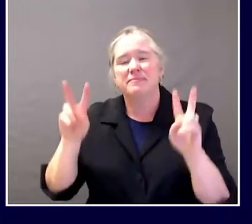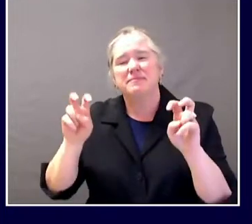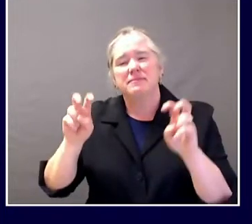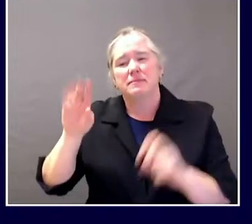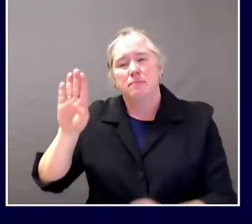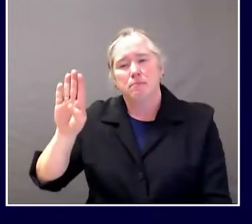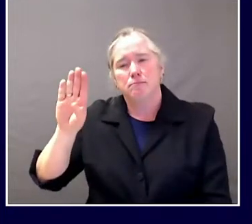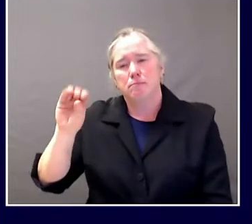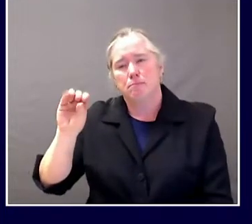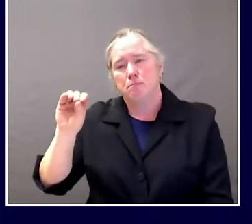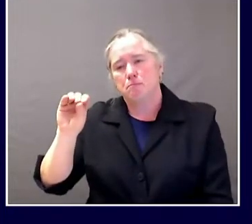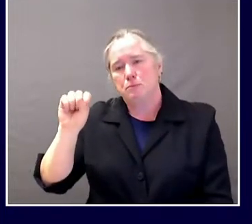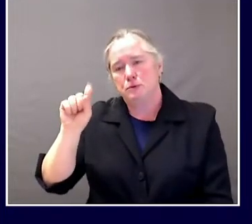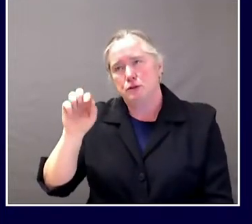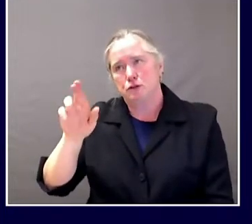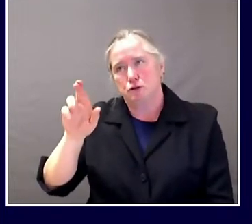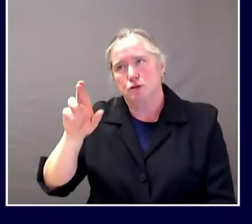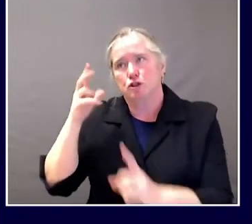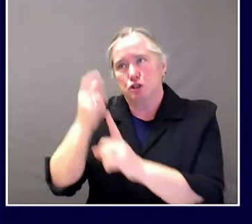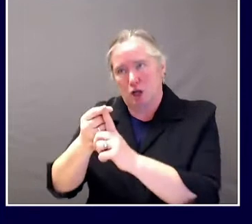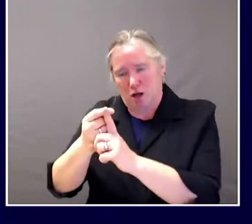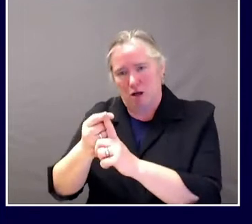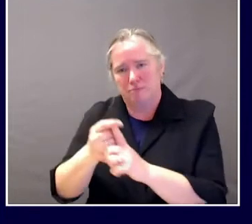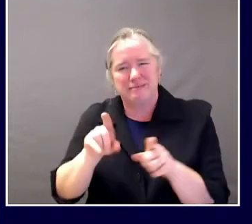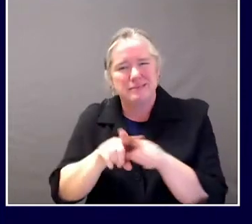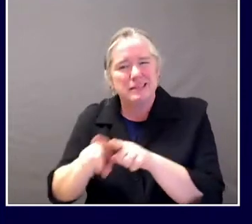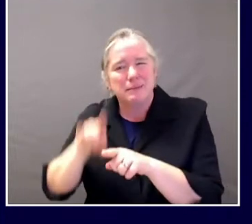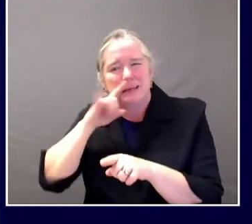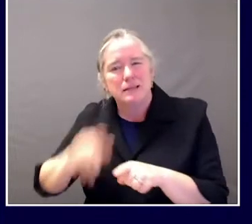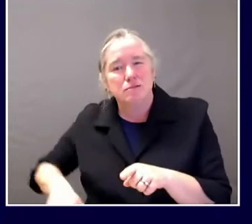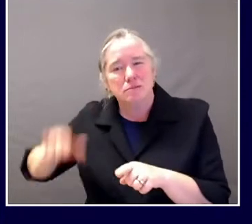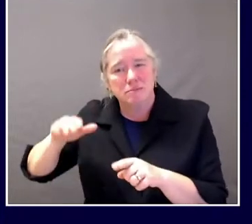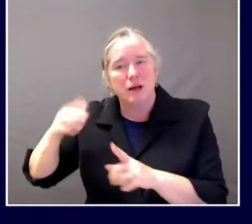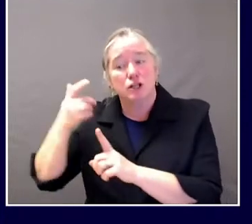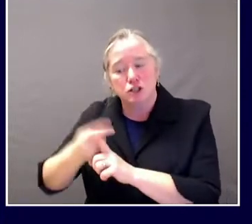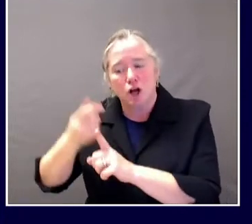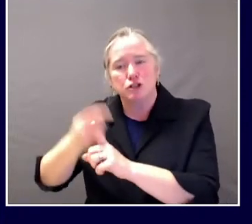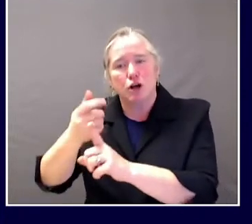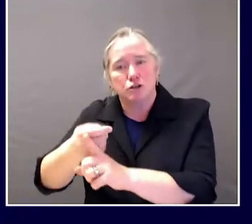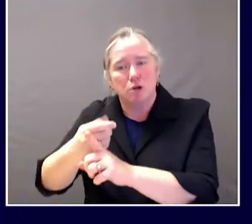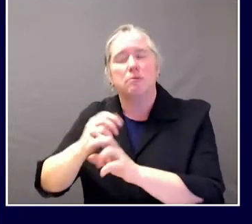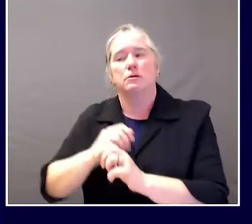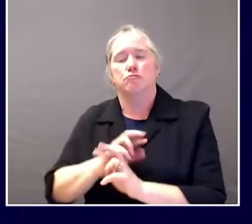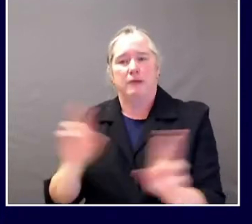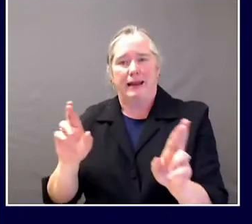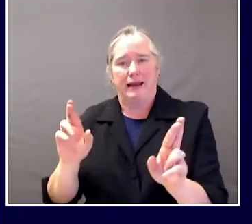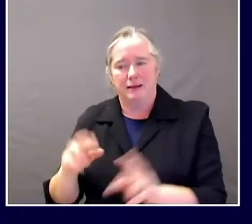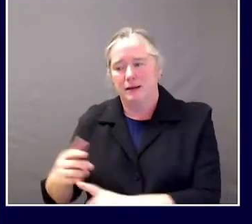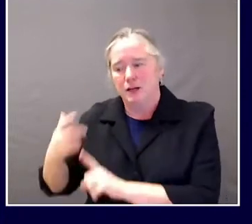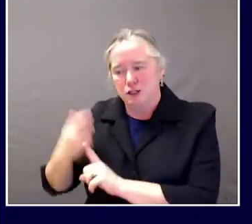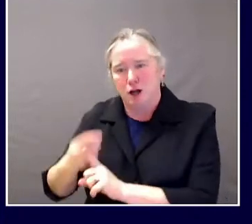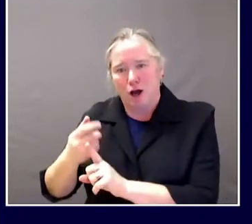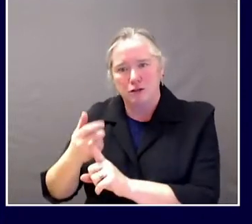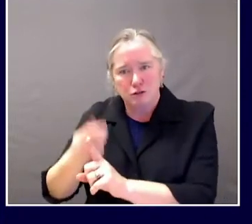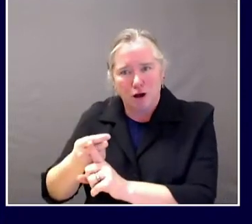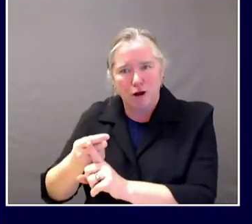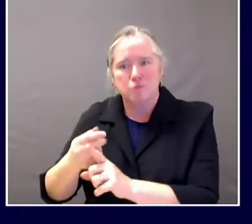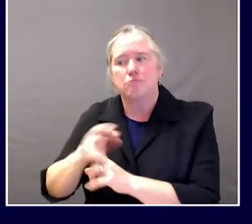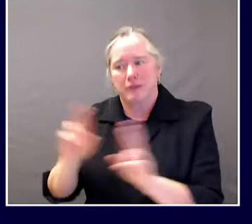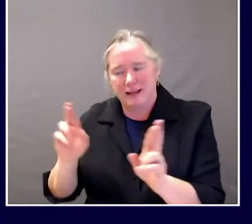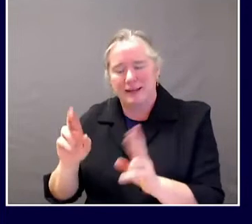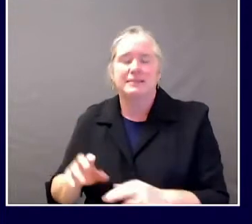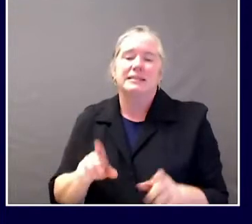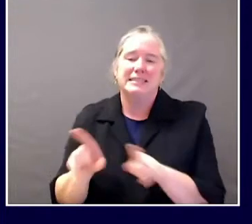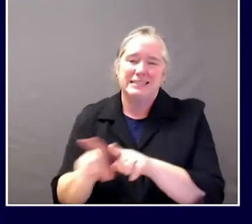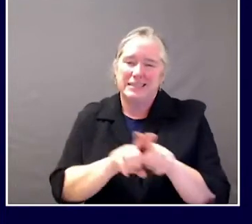strengthen and fortify the body's response. The way that vaccines work is by showing your body a little snippet of